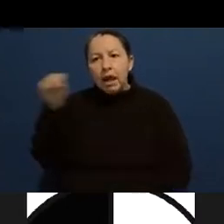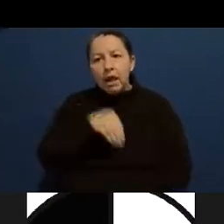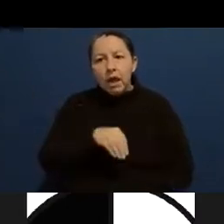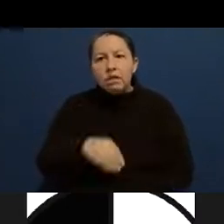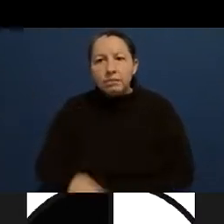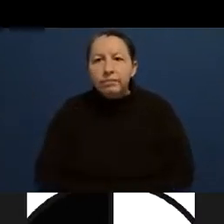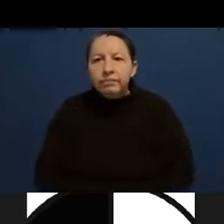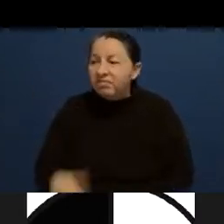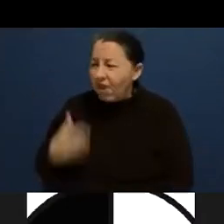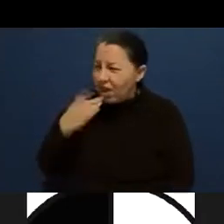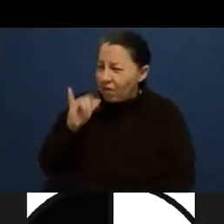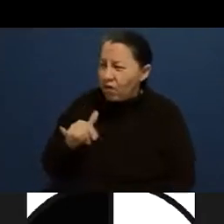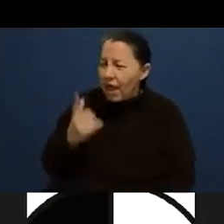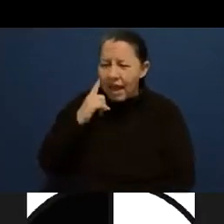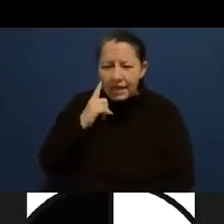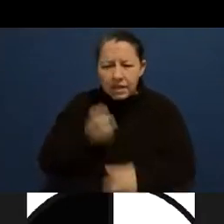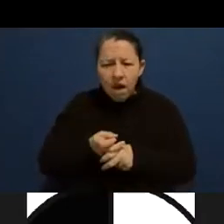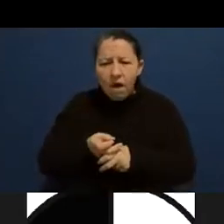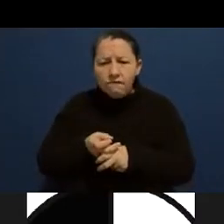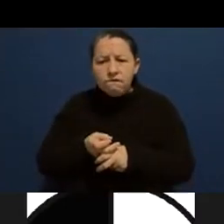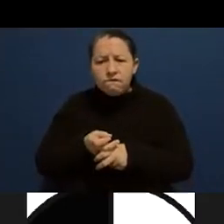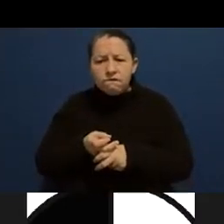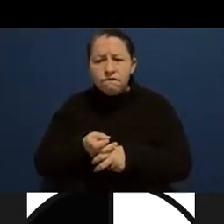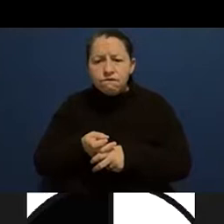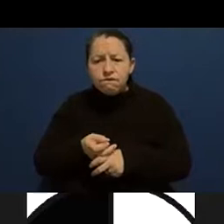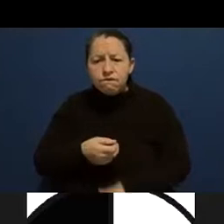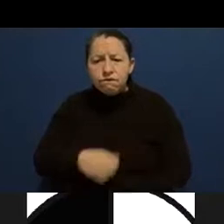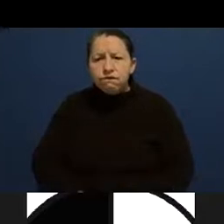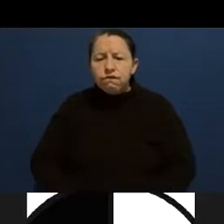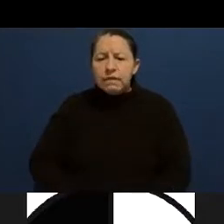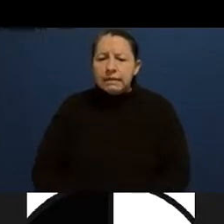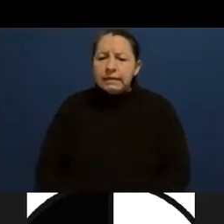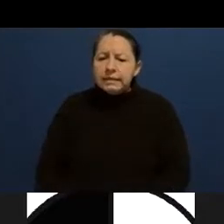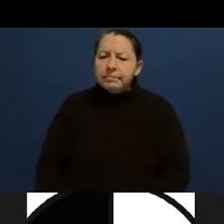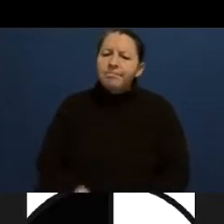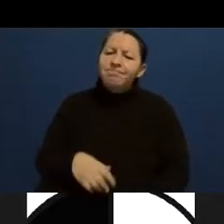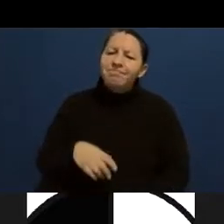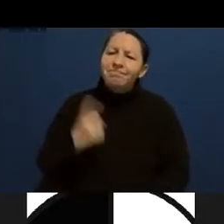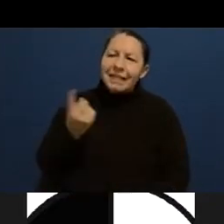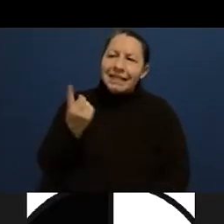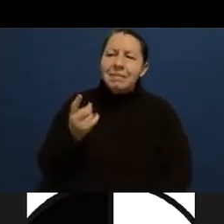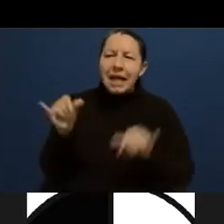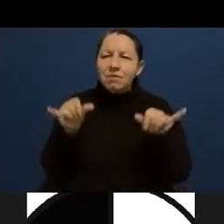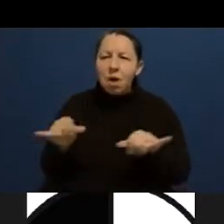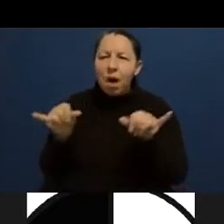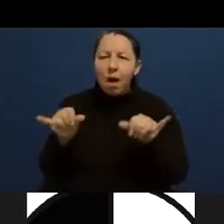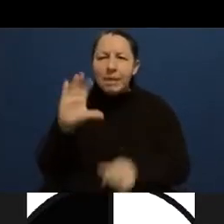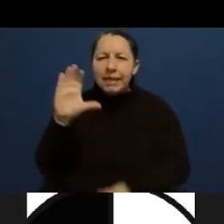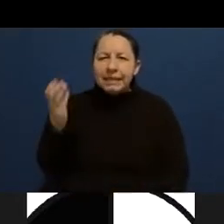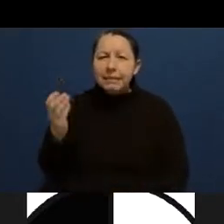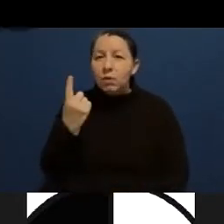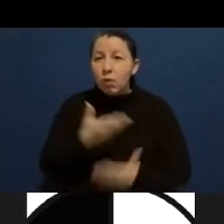Thank you for that. I think, yeah, I think it's hard. And I think that that is something that it's common kind of throughout. And the one thing it's harder to almost